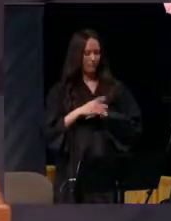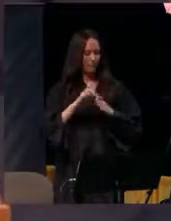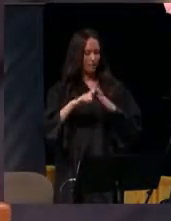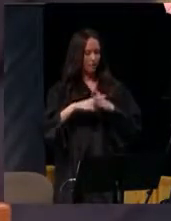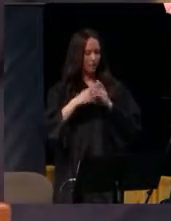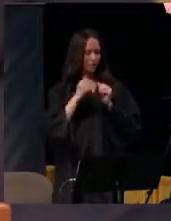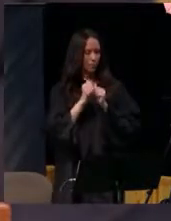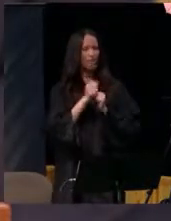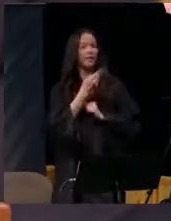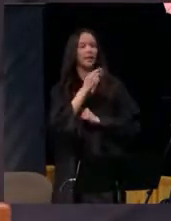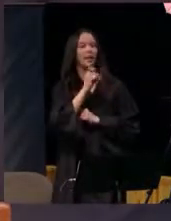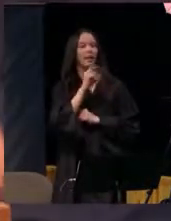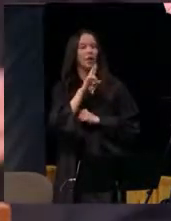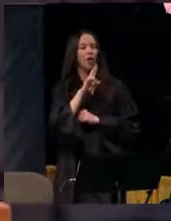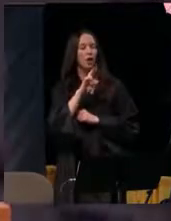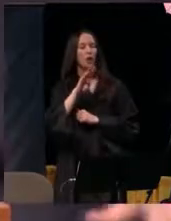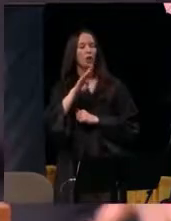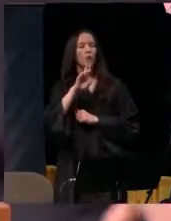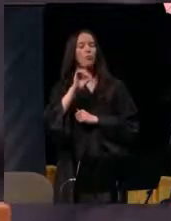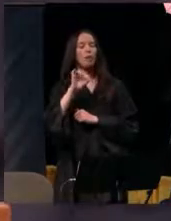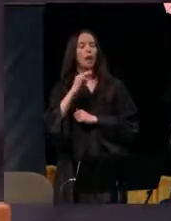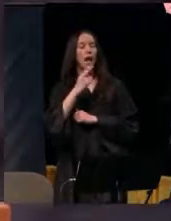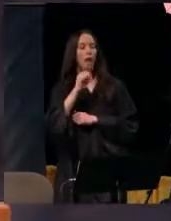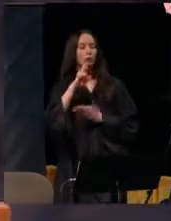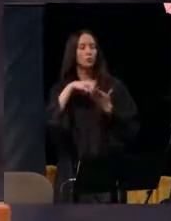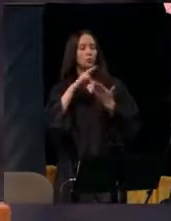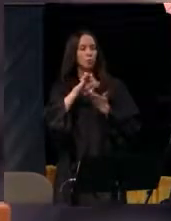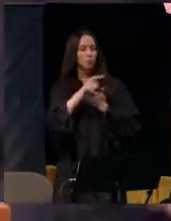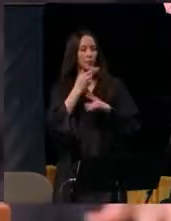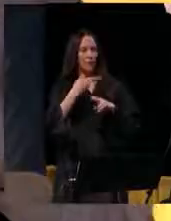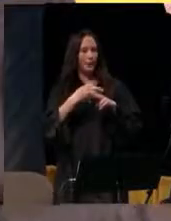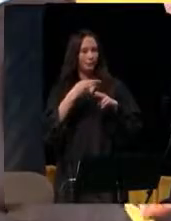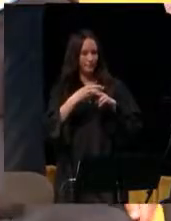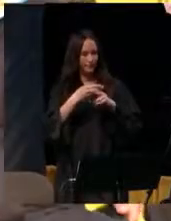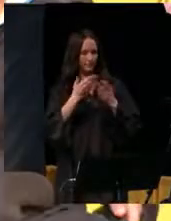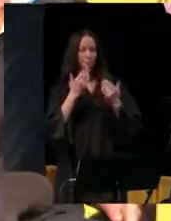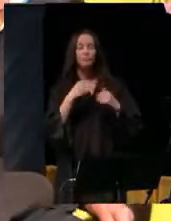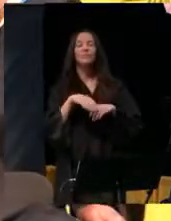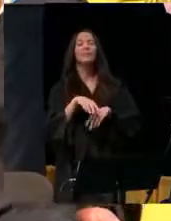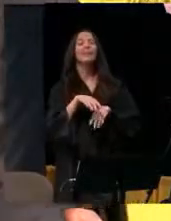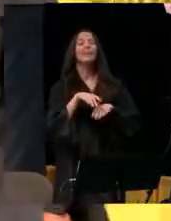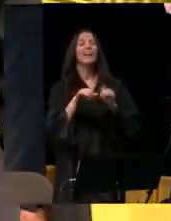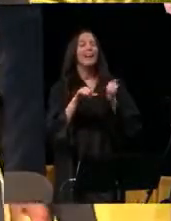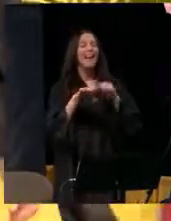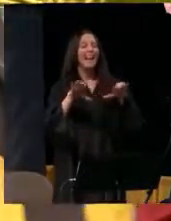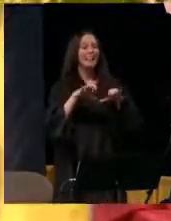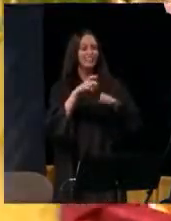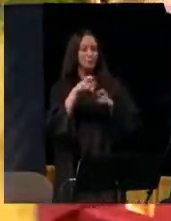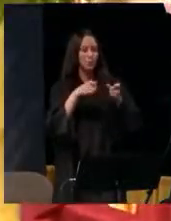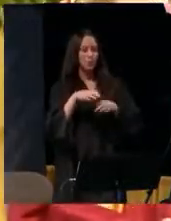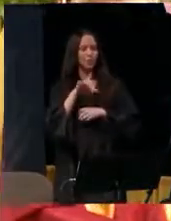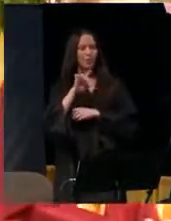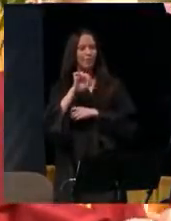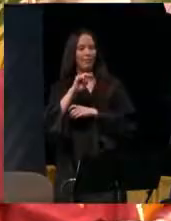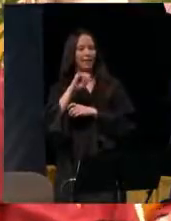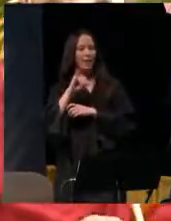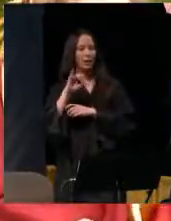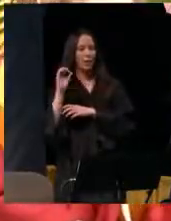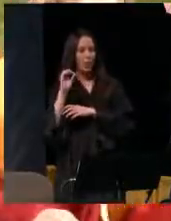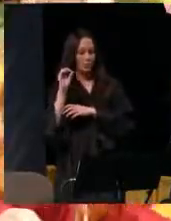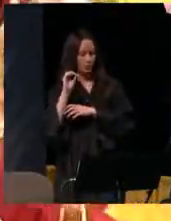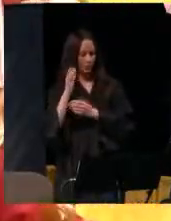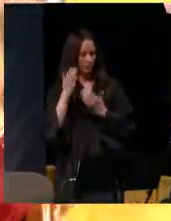Iberna, who will be reading our graduates' names today. Davies Activities Director and Assistant Principal Lenny Ohlhauser. Senior